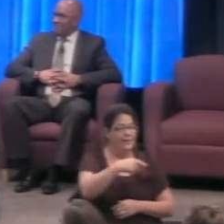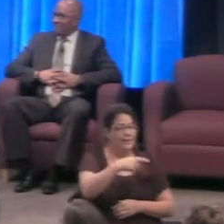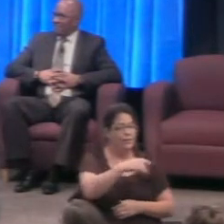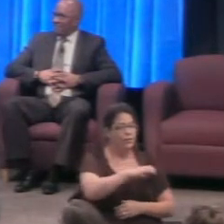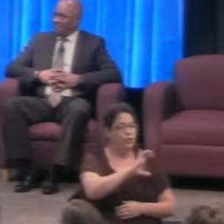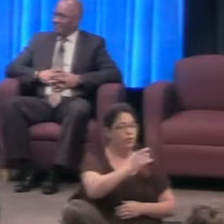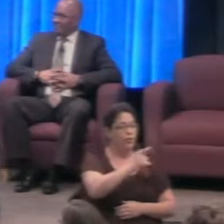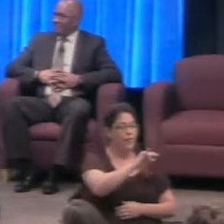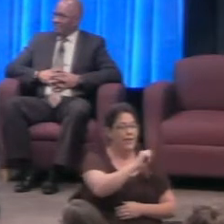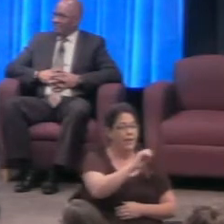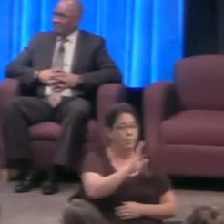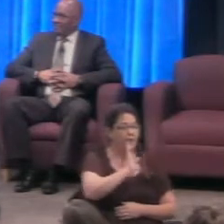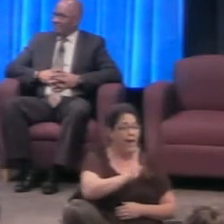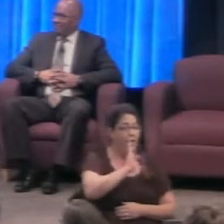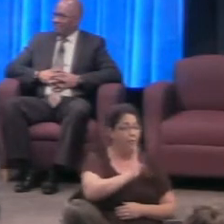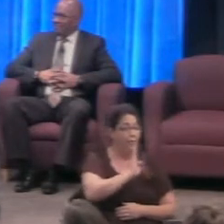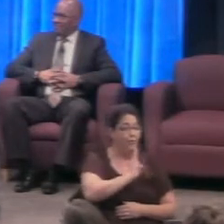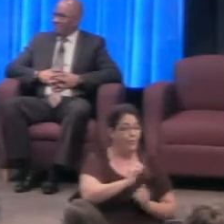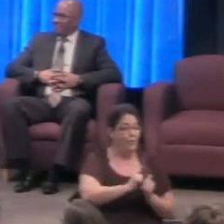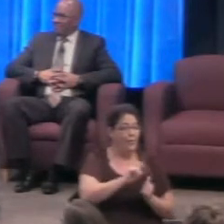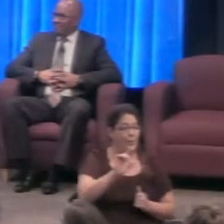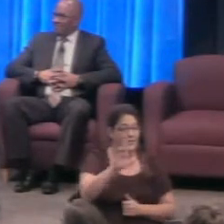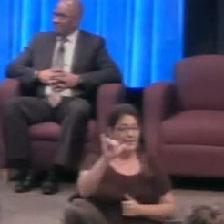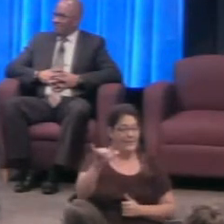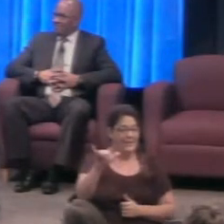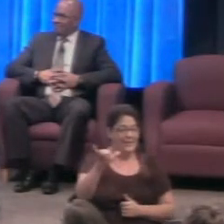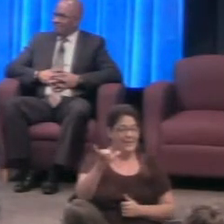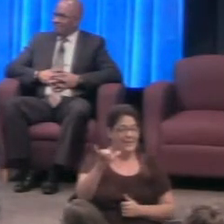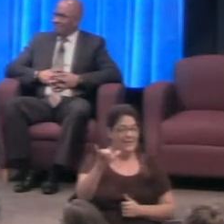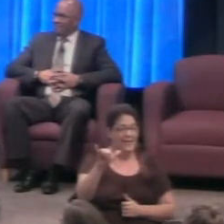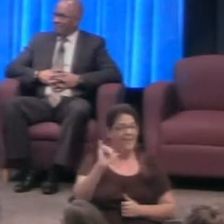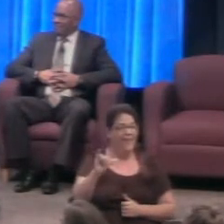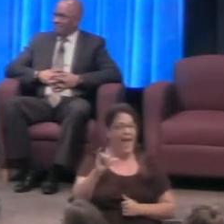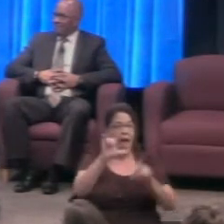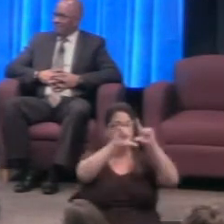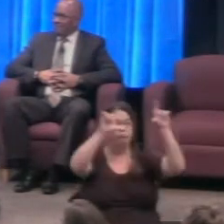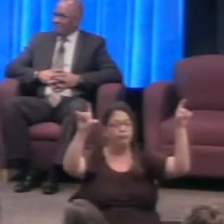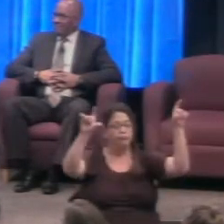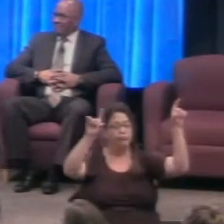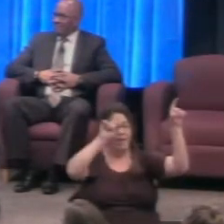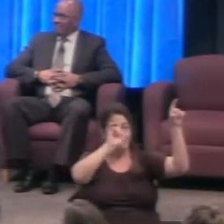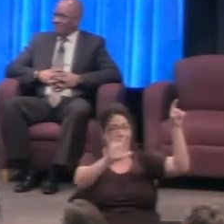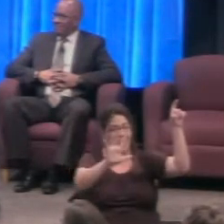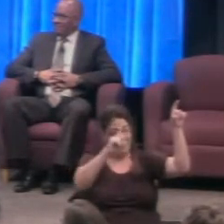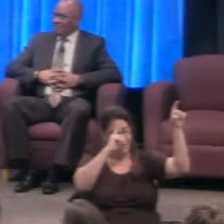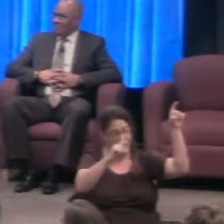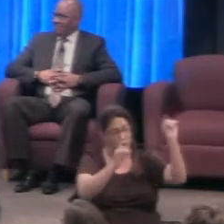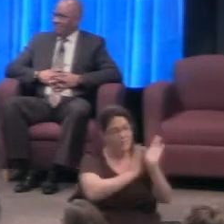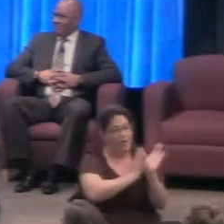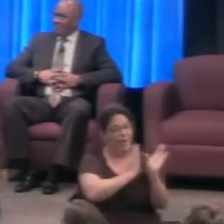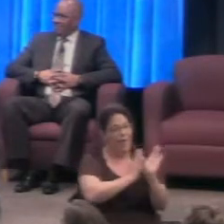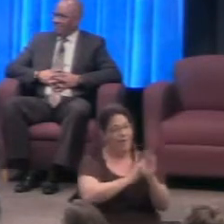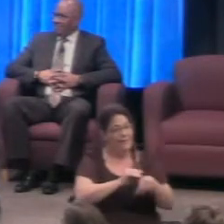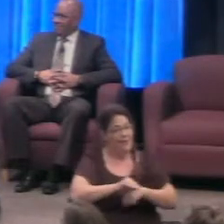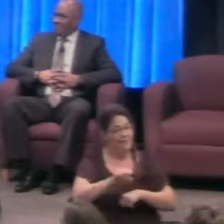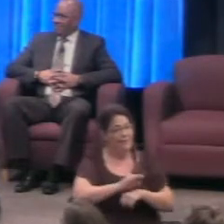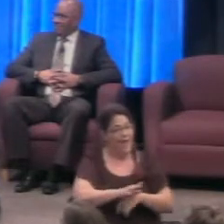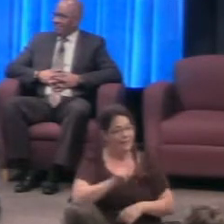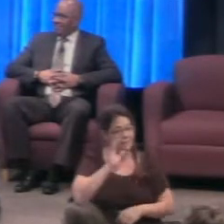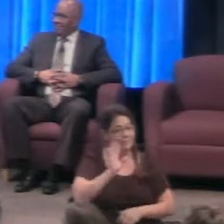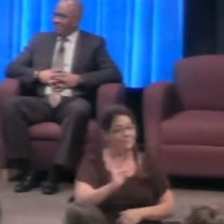team. Bring her your troubles, bring her your worries, and she'll give you some solid advice for a